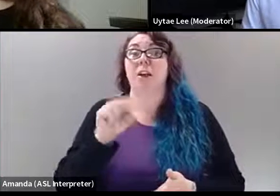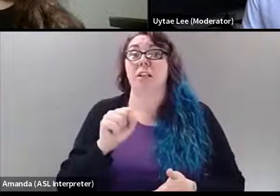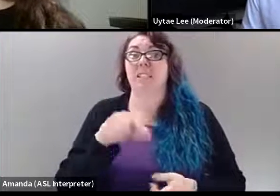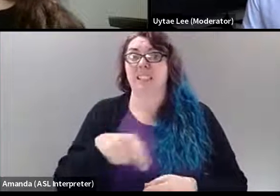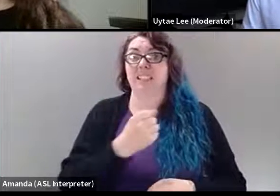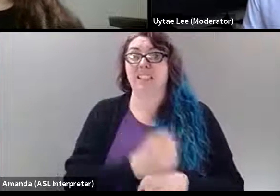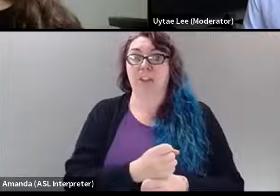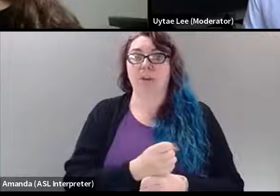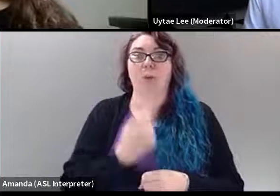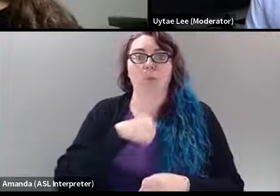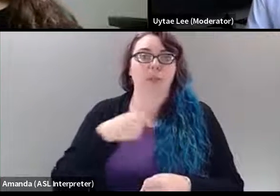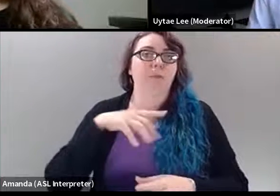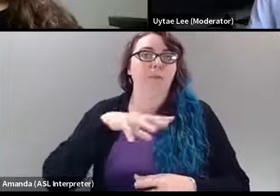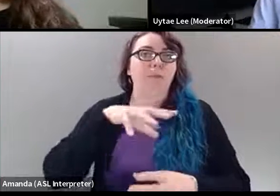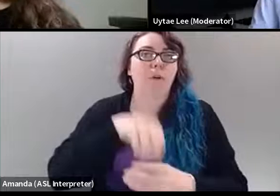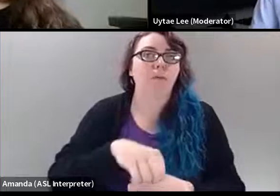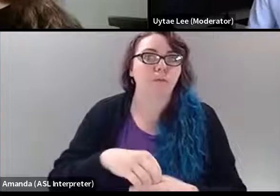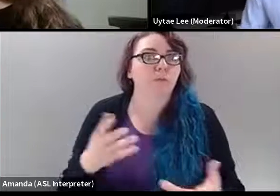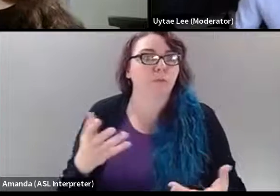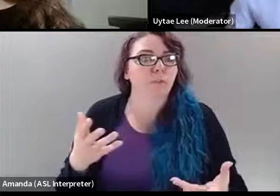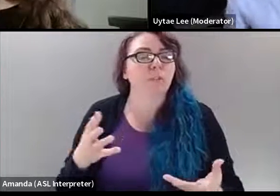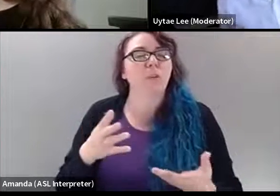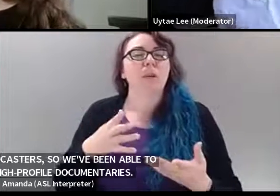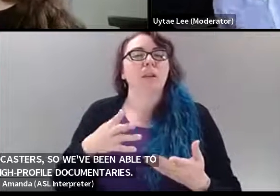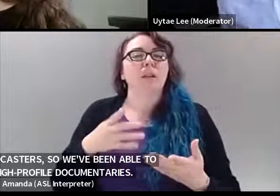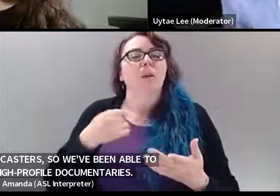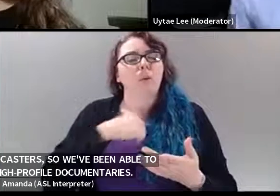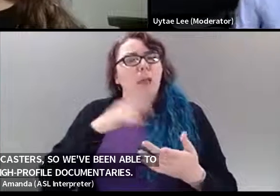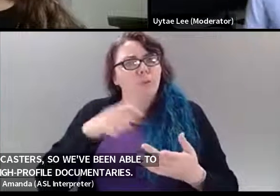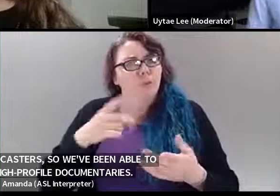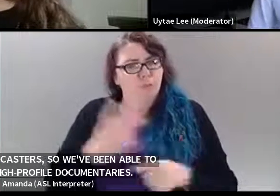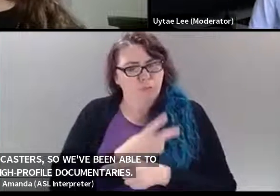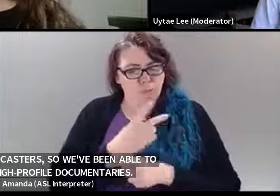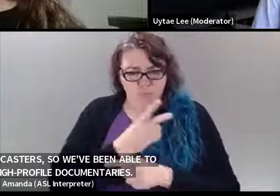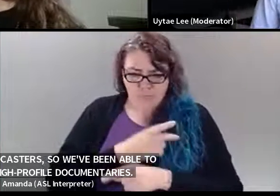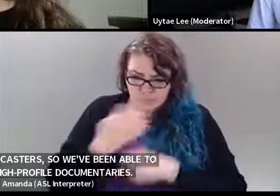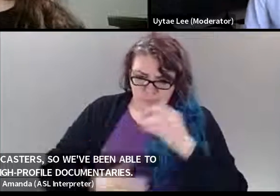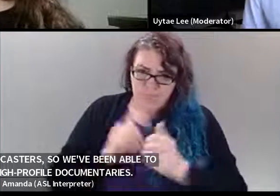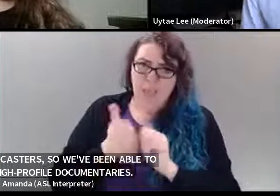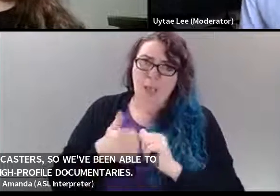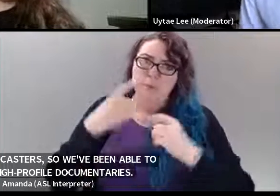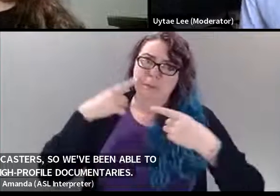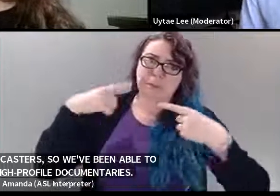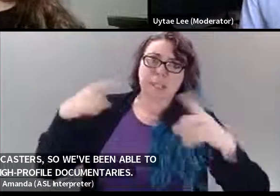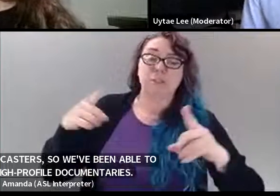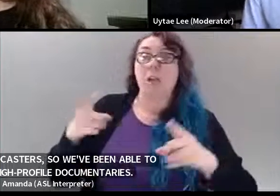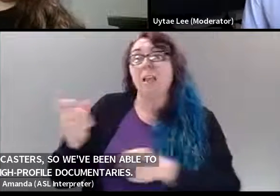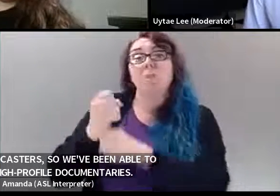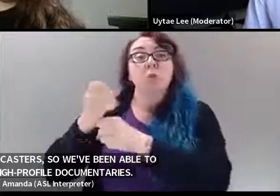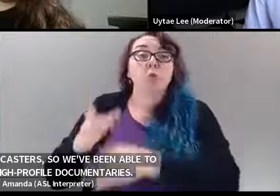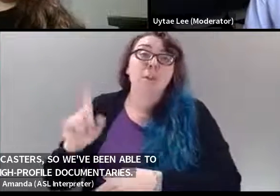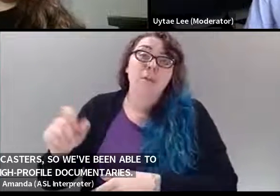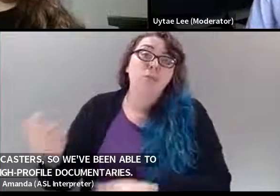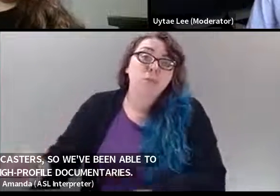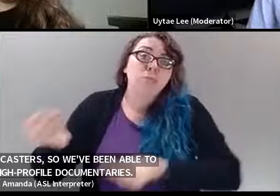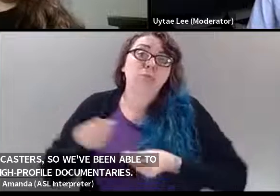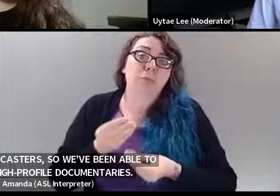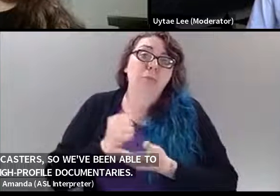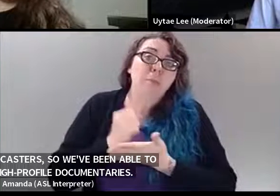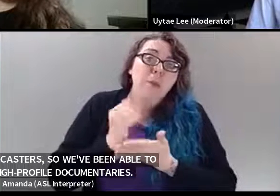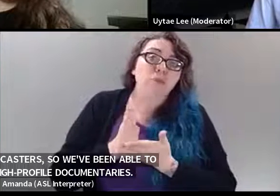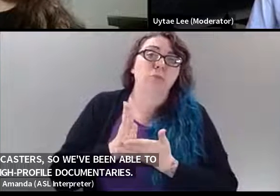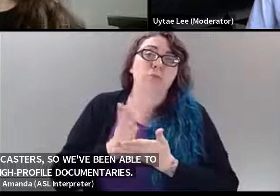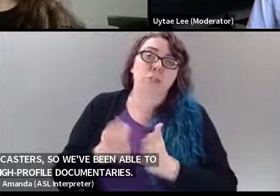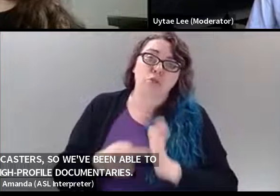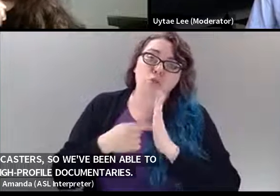it's all about making it work, and the producers have to present their budgets and financing to us to demonstrate that it